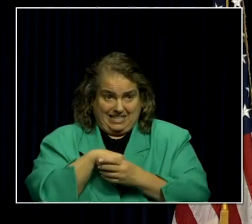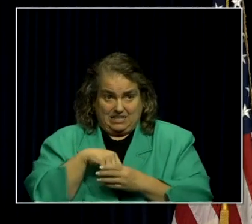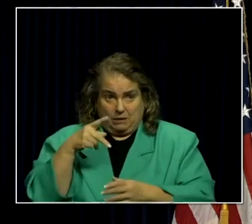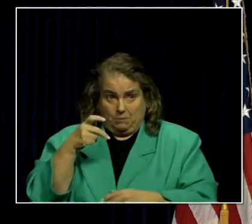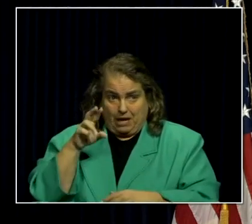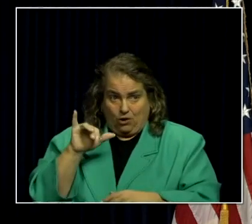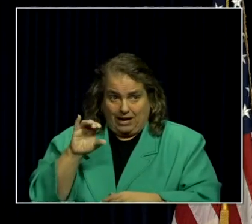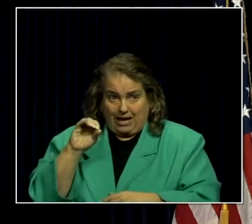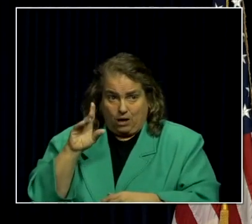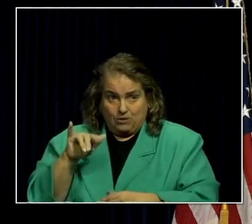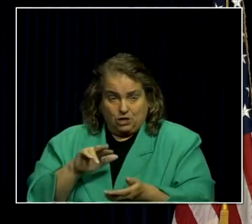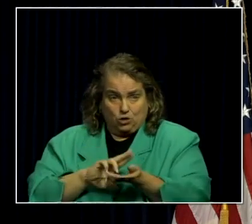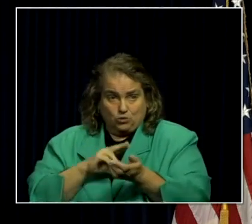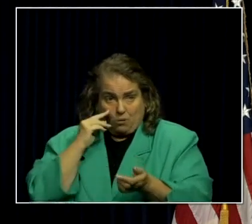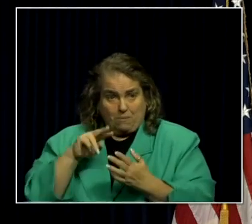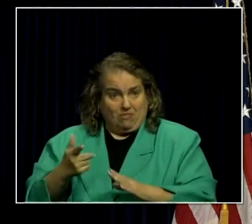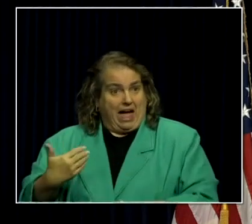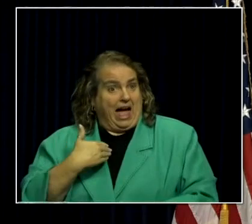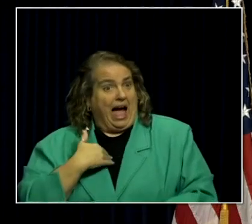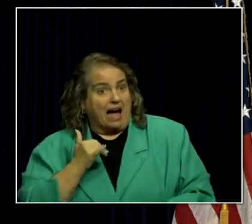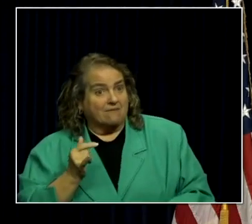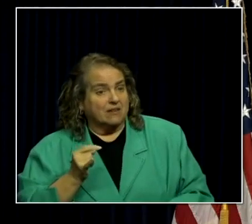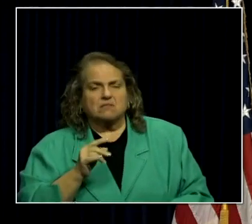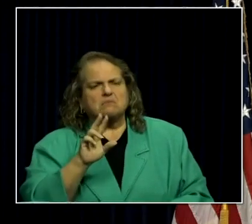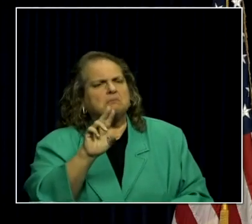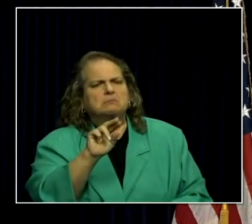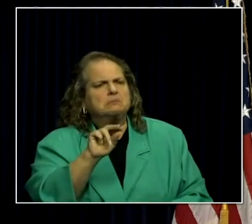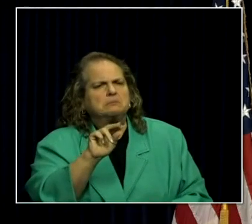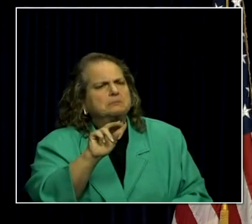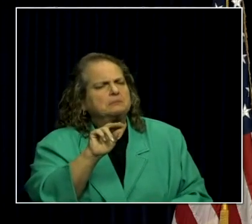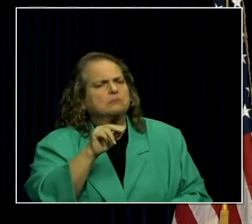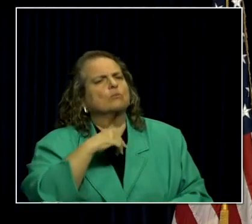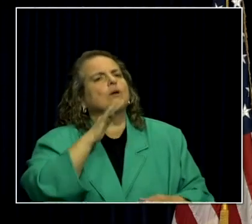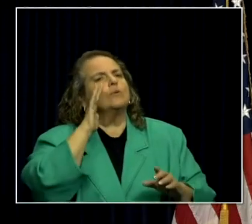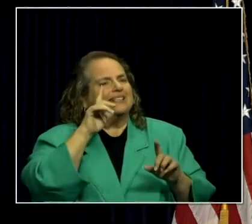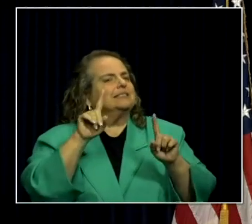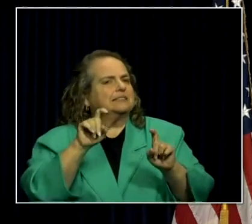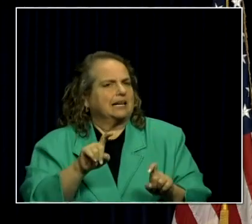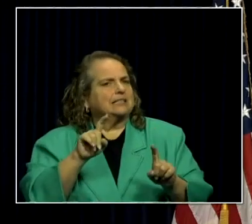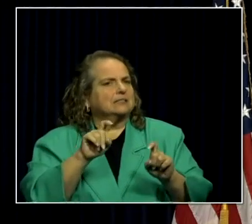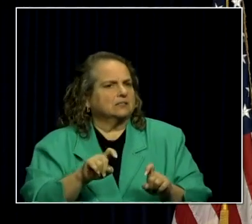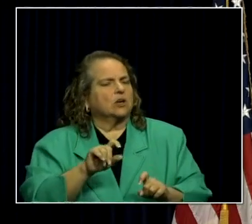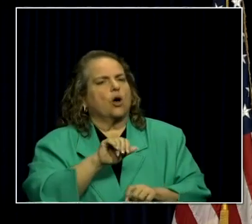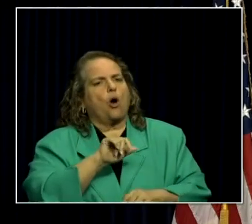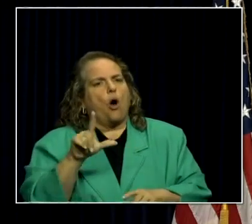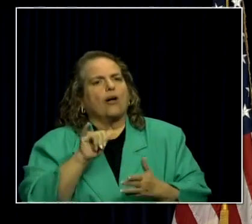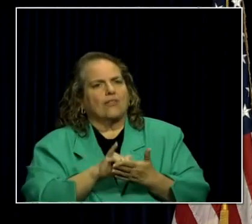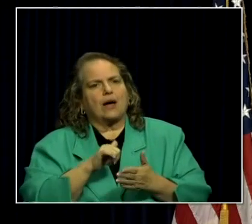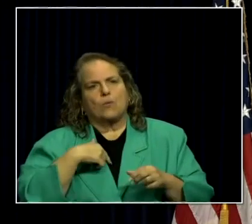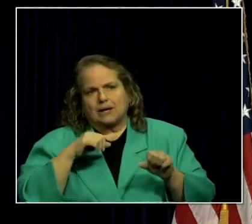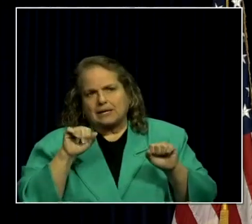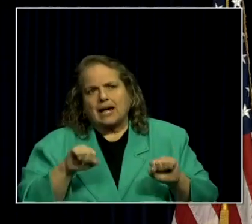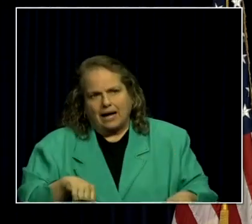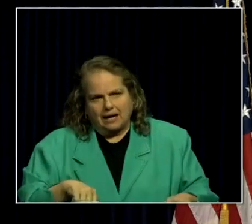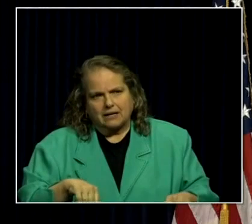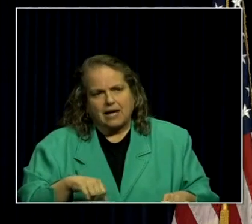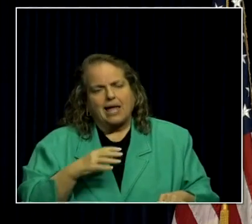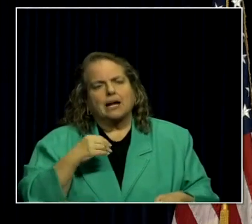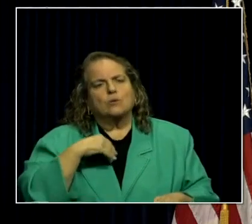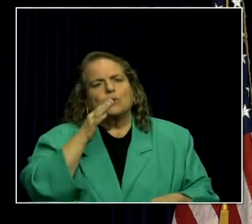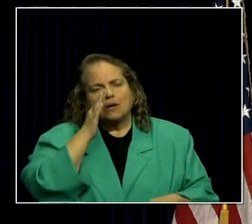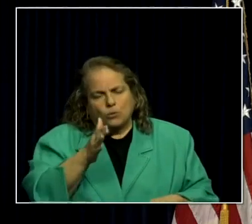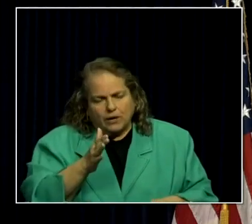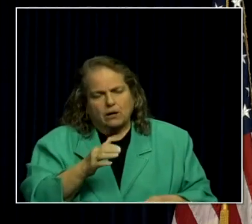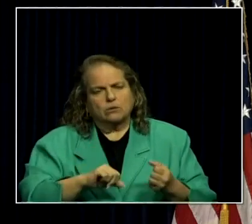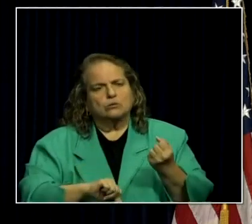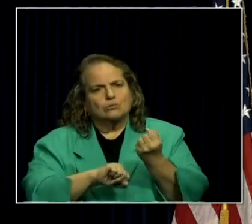can. We will test anyone that we ultimately have to there. We're going to be there for everybody.